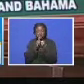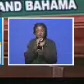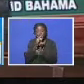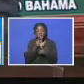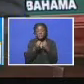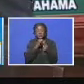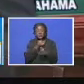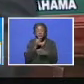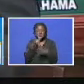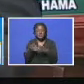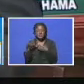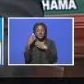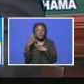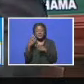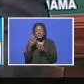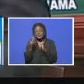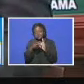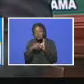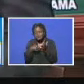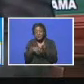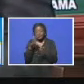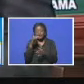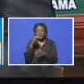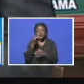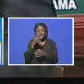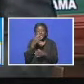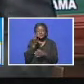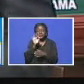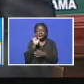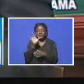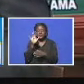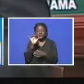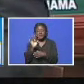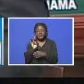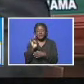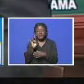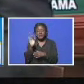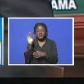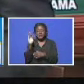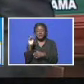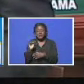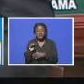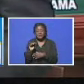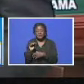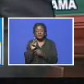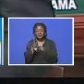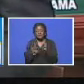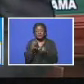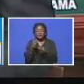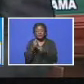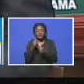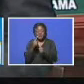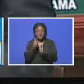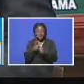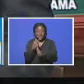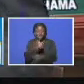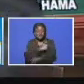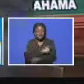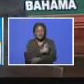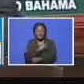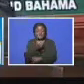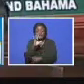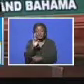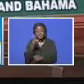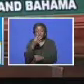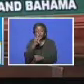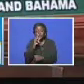to an 18.8% of our population receiving the first dose of the vaccine, and some 7.2% of